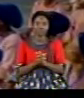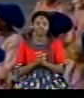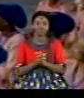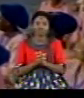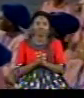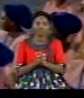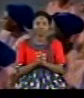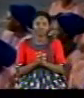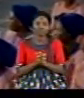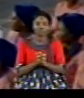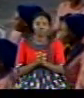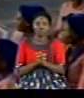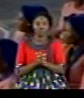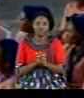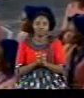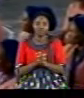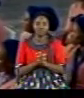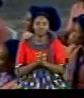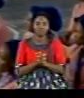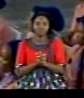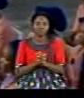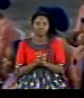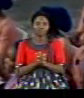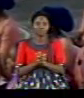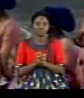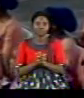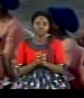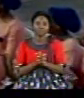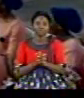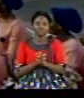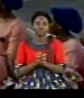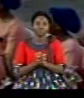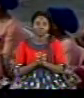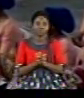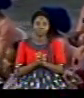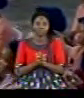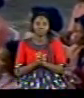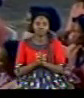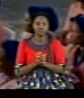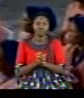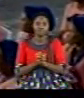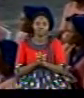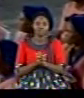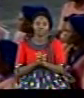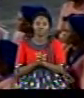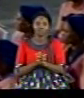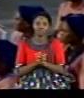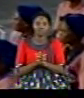her when she walks out of that place.